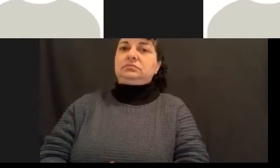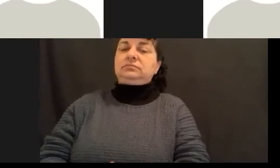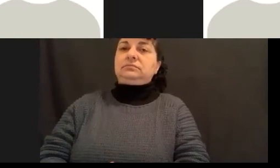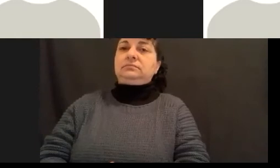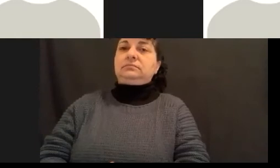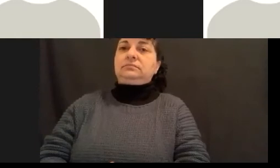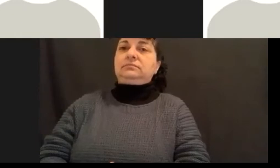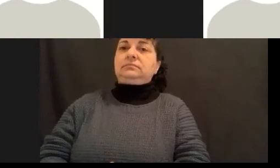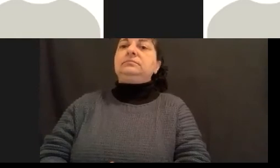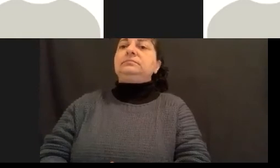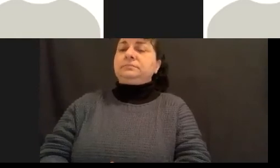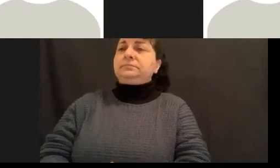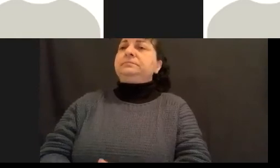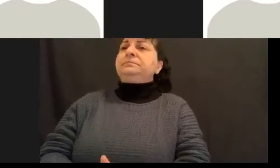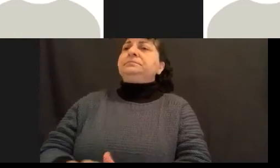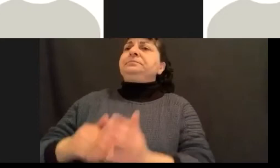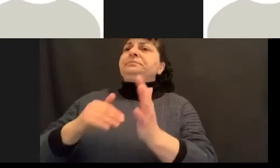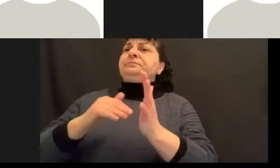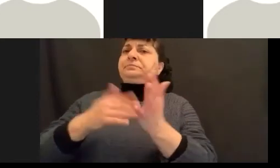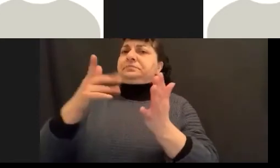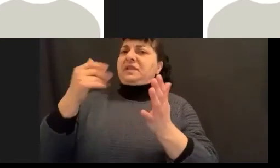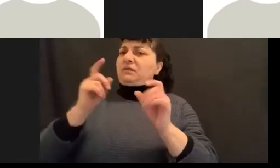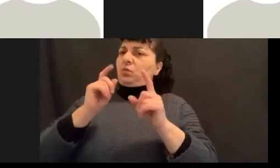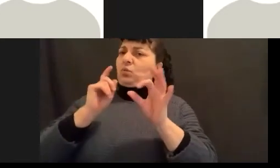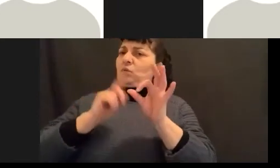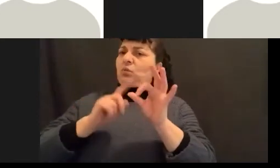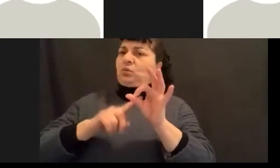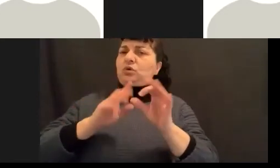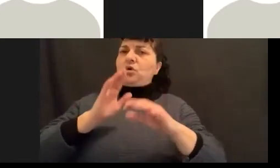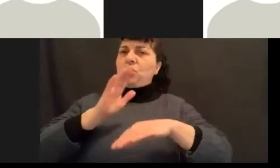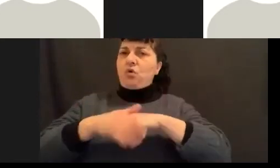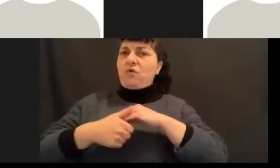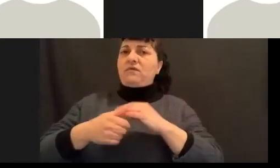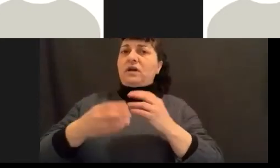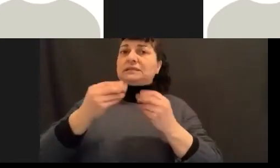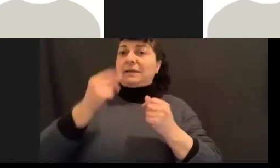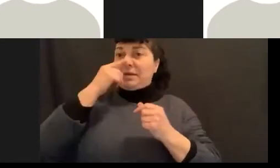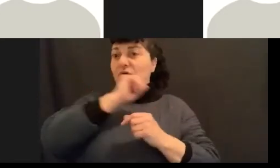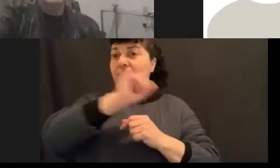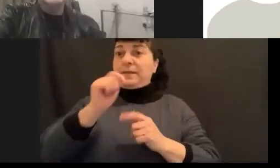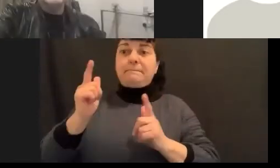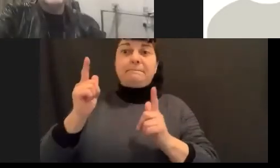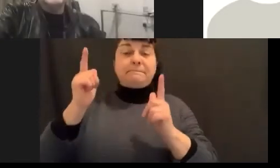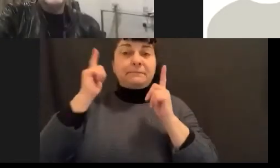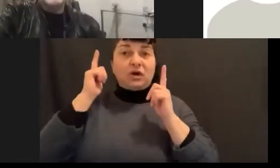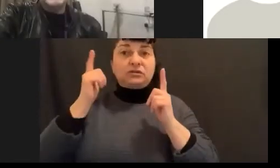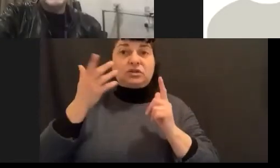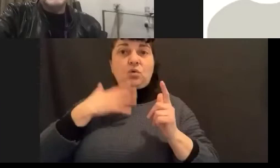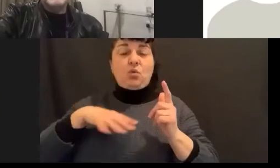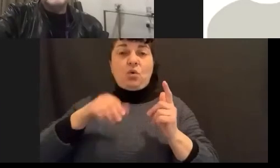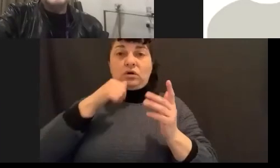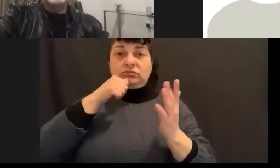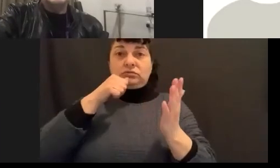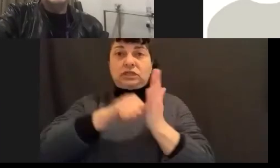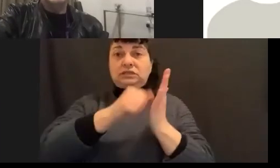Paul, there's a question there about employers requesting copies of COVID-19 tests. That might even be a FONG question maybe,